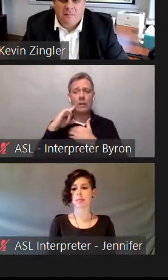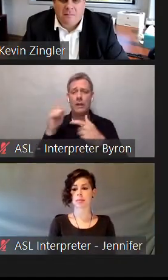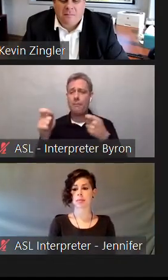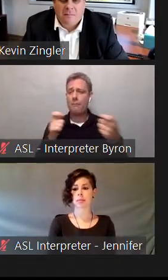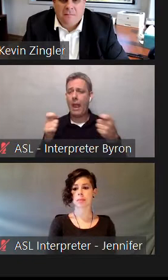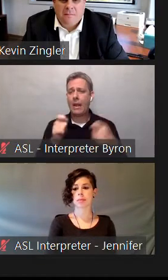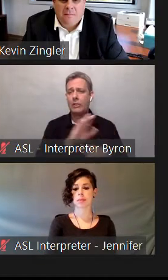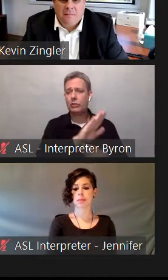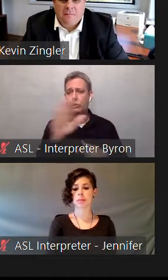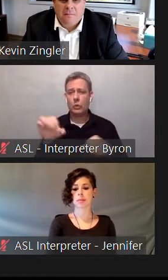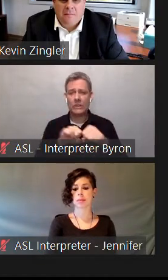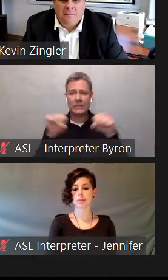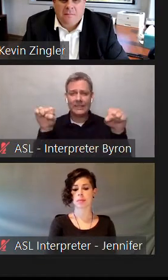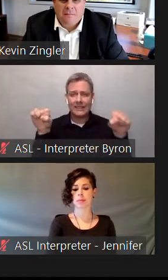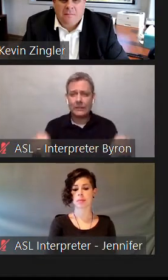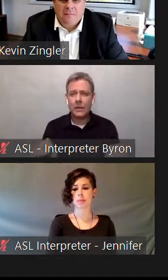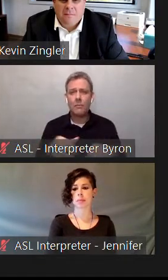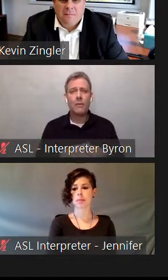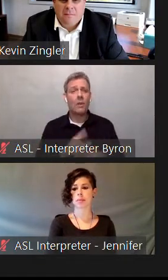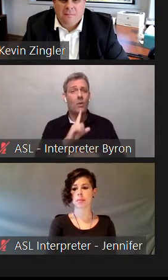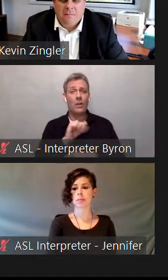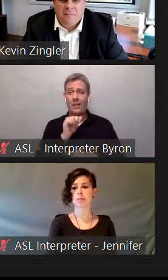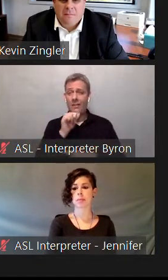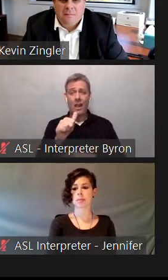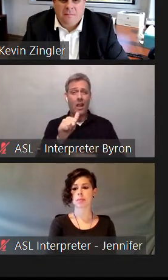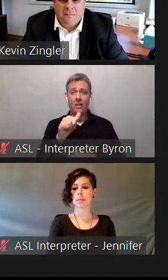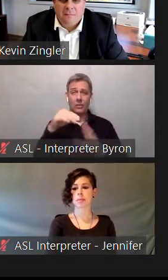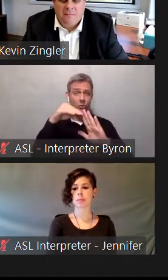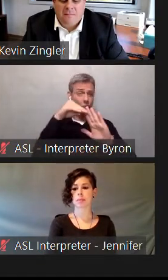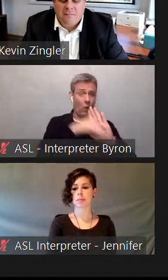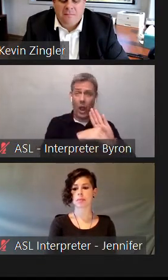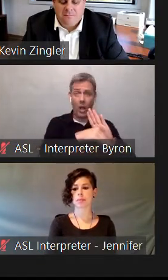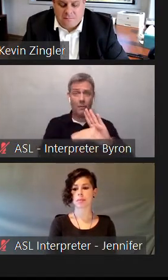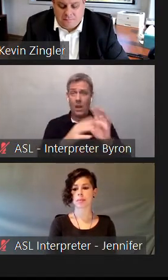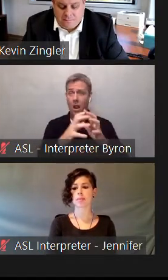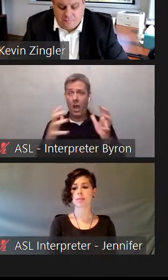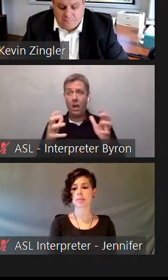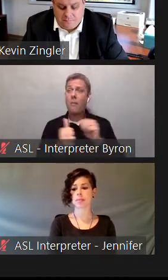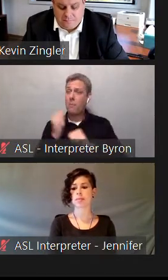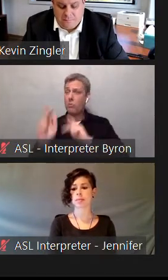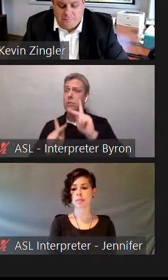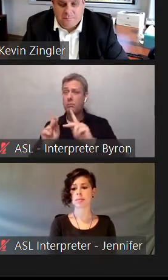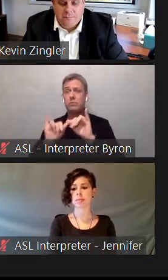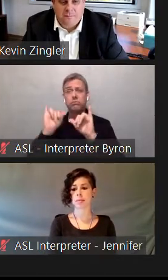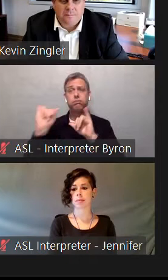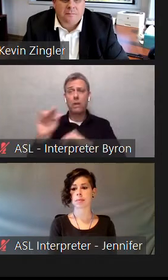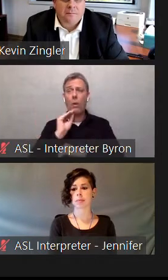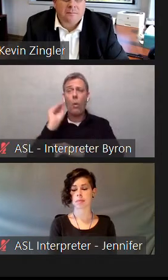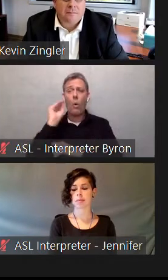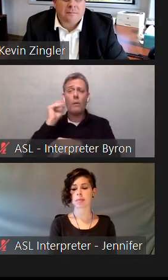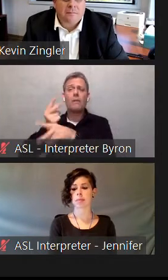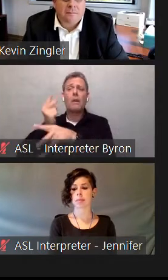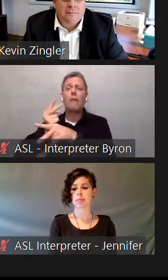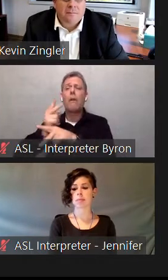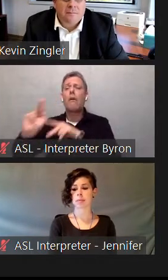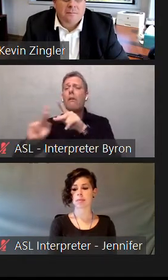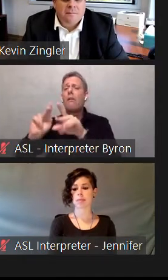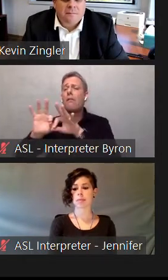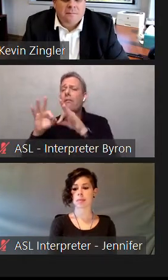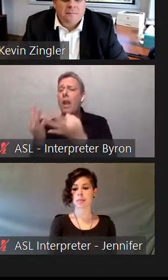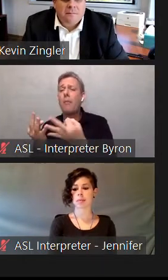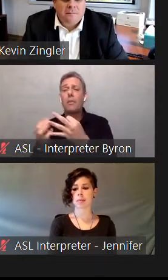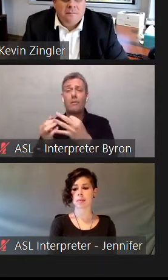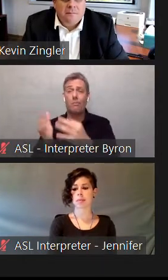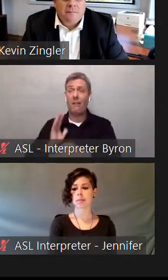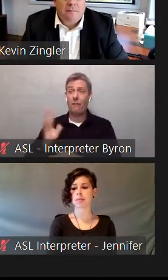hasn't really dropped so much, mostly I think because a lot of people are at home taking care of their loved ones, where before they were at the workplace